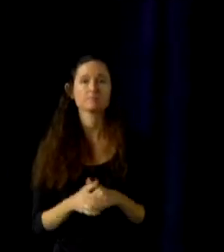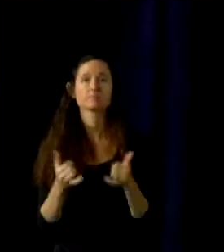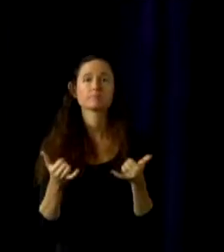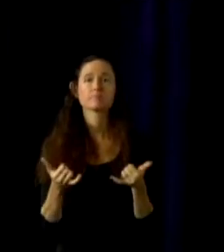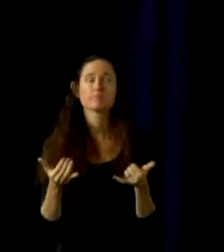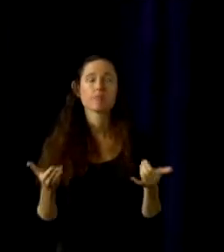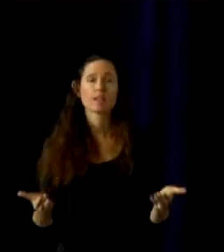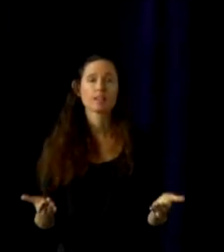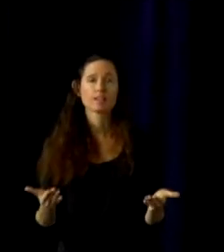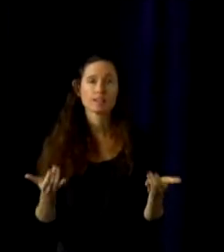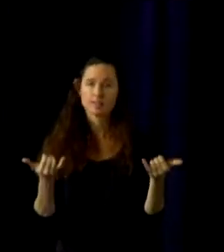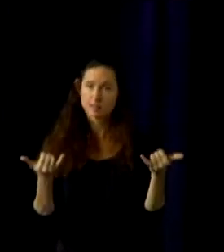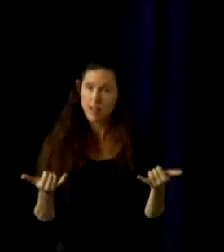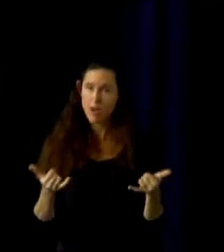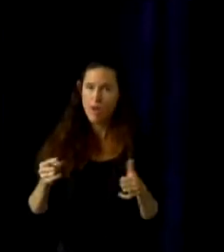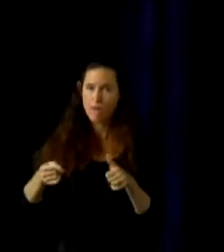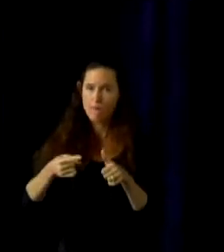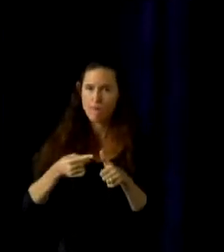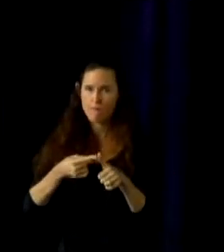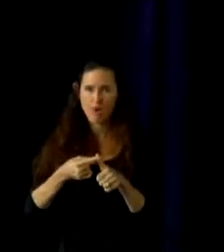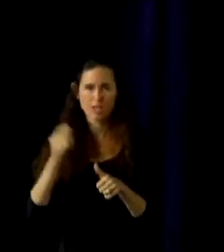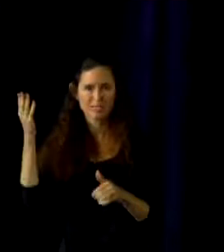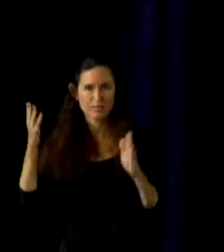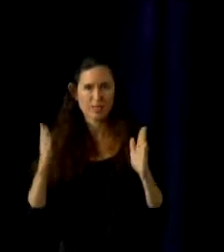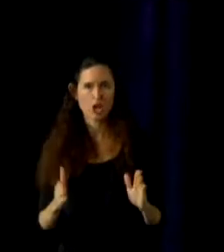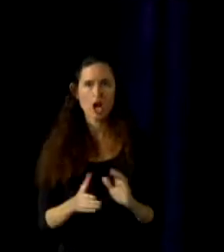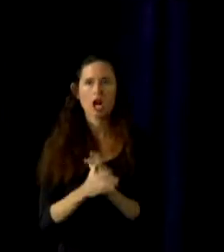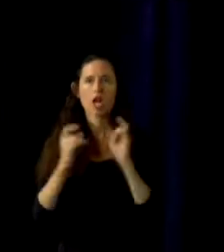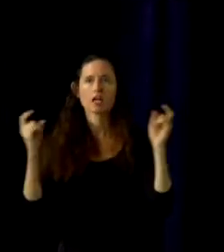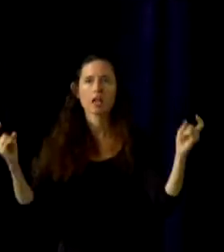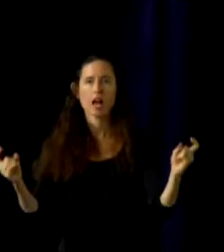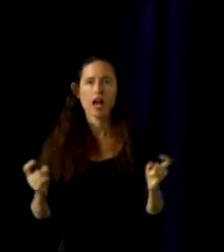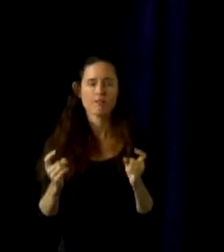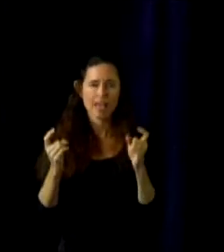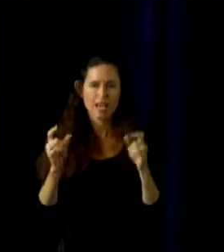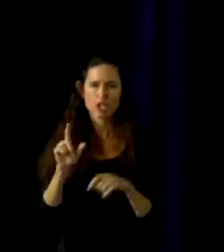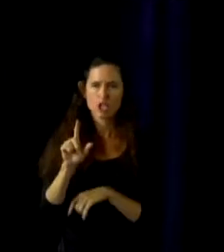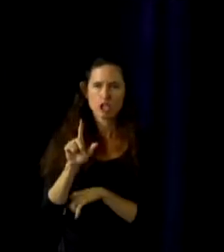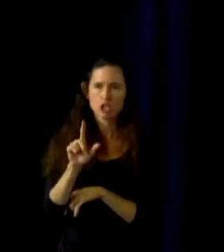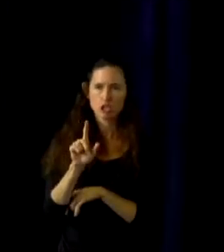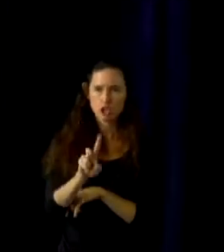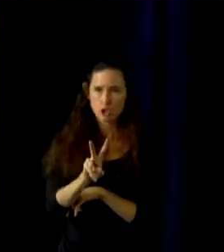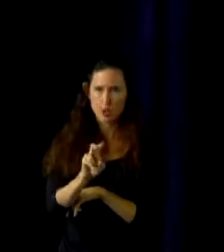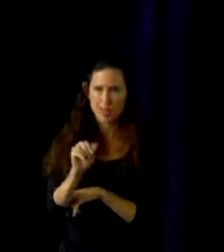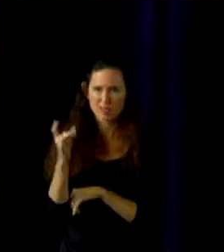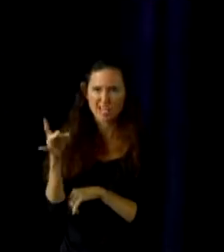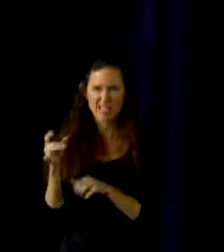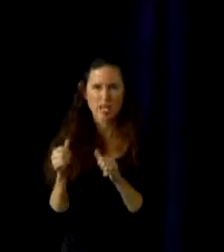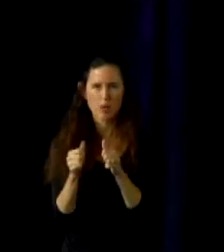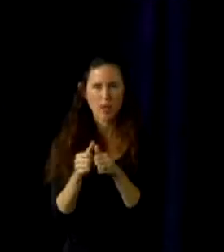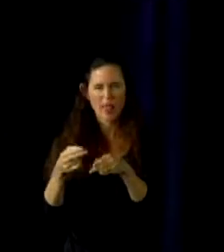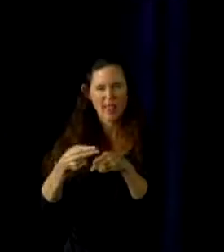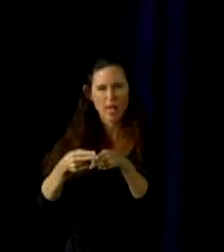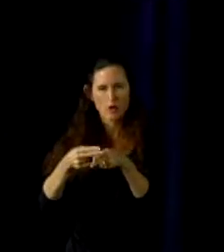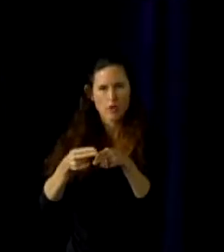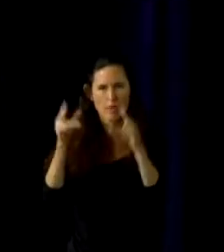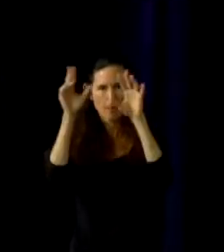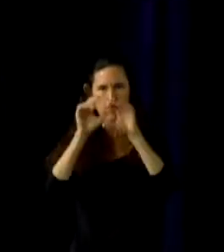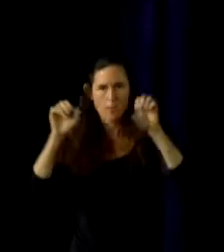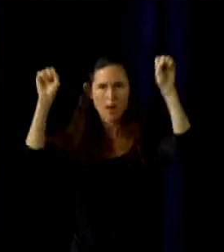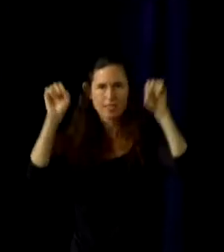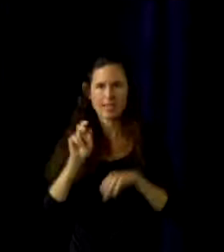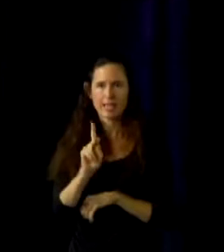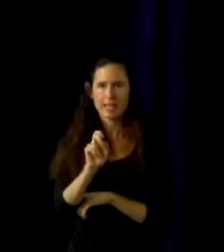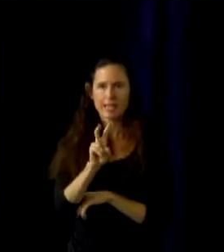our first speaker. Convocation 2018 begins with Interim President Kevin